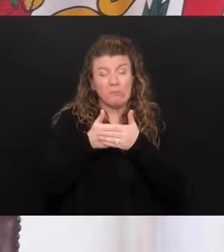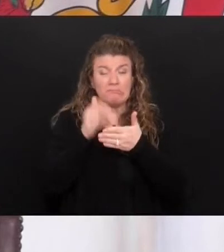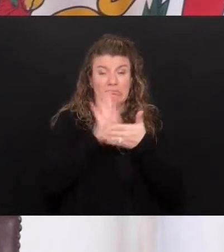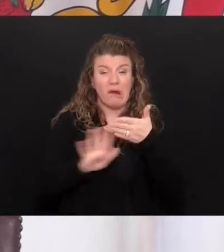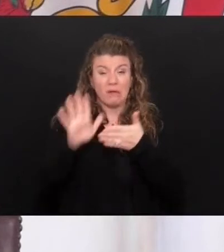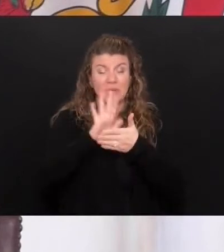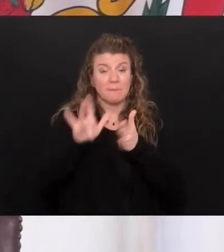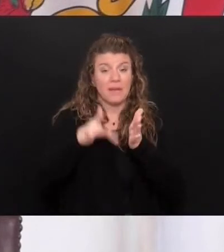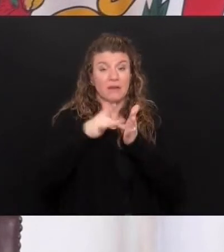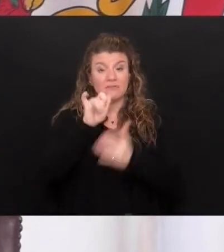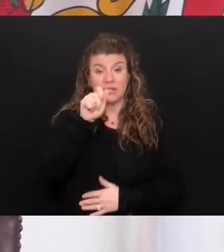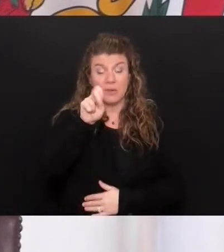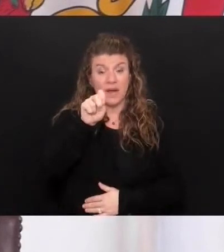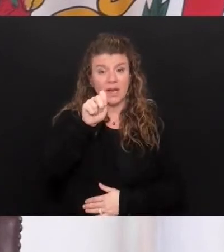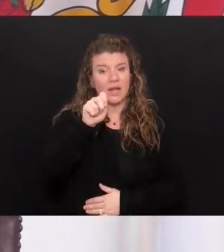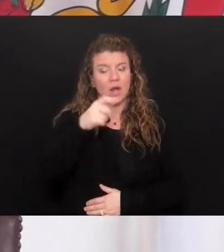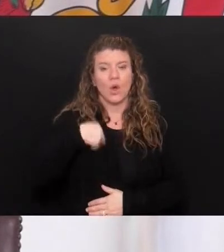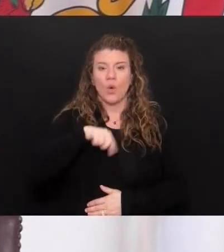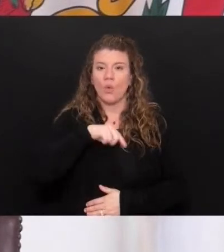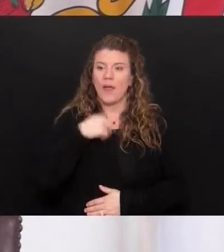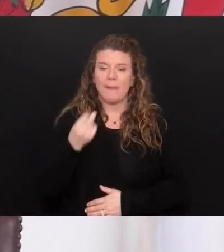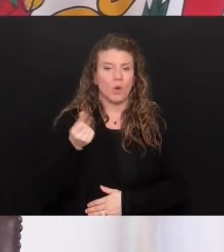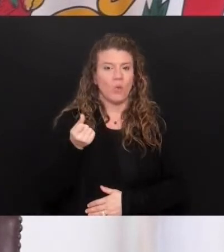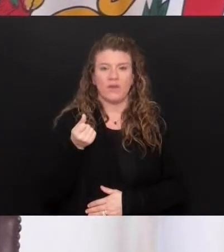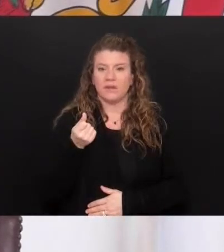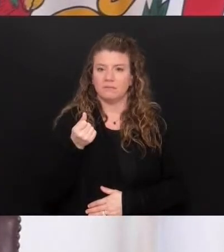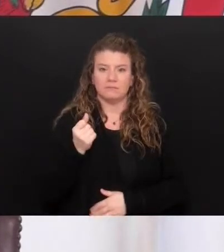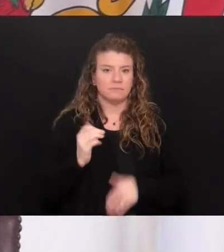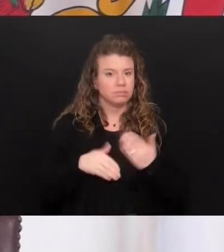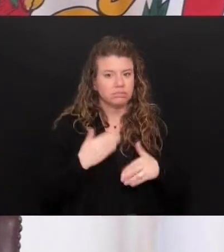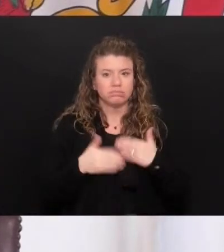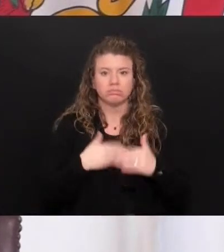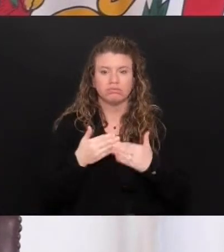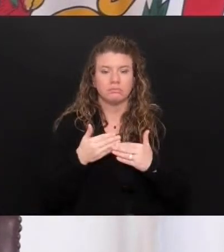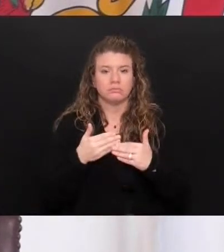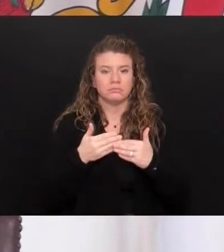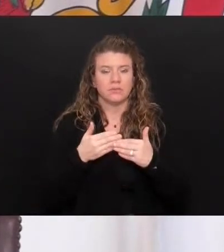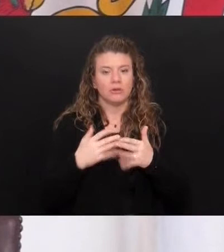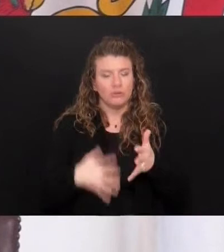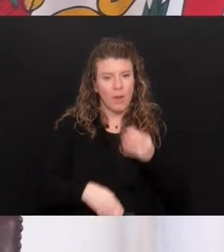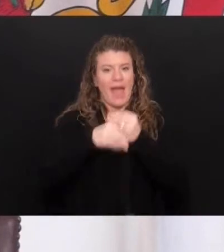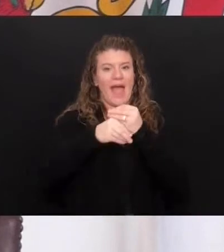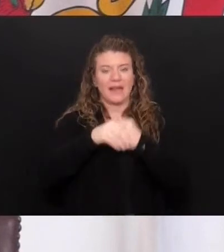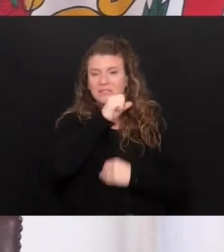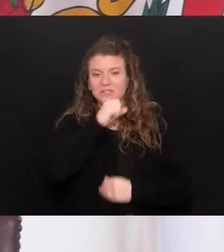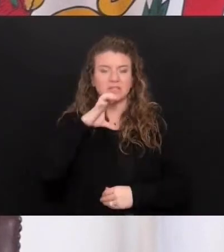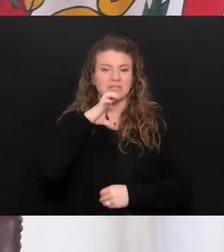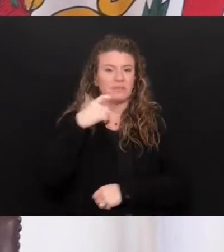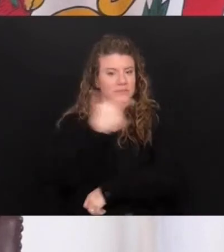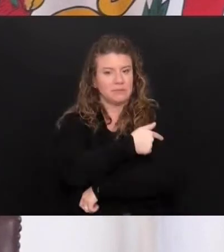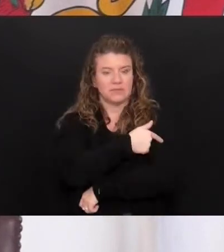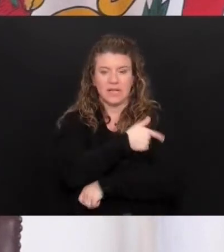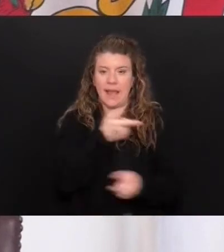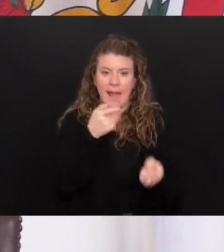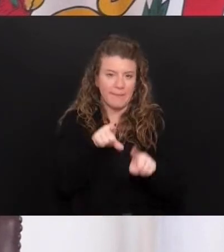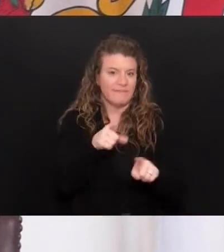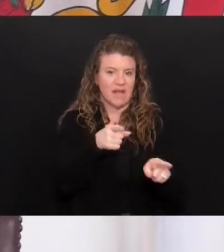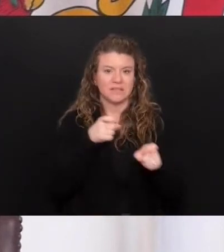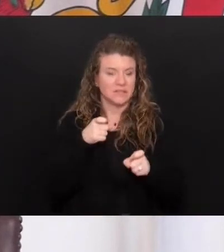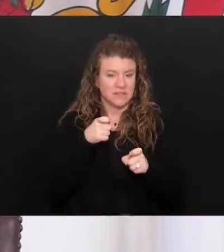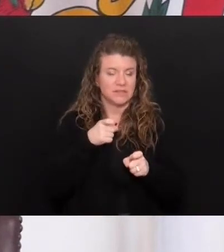that, we moved to get our elderly really going as far as getting vaccines in their